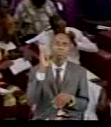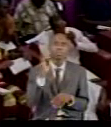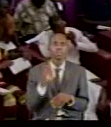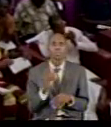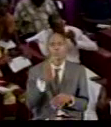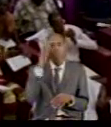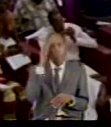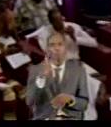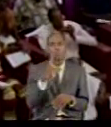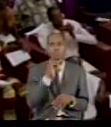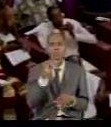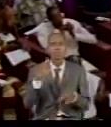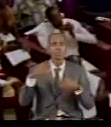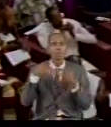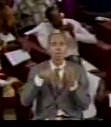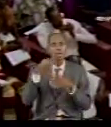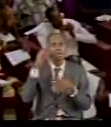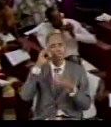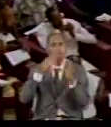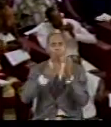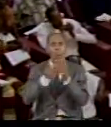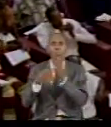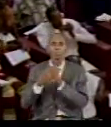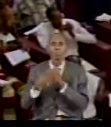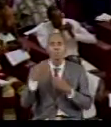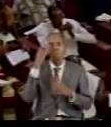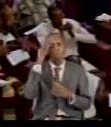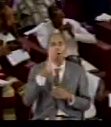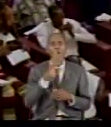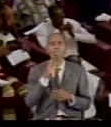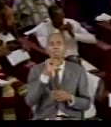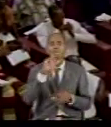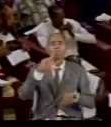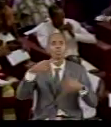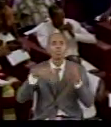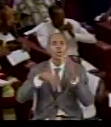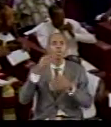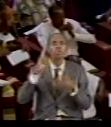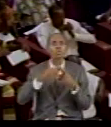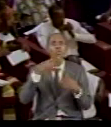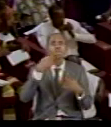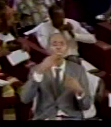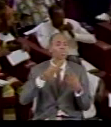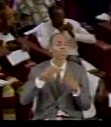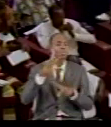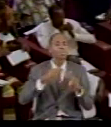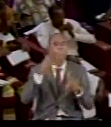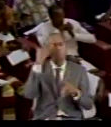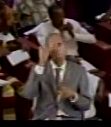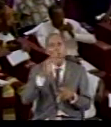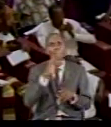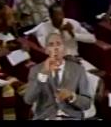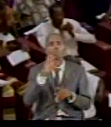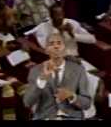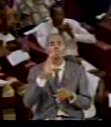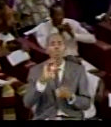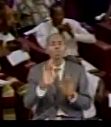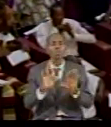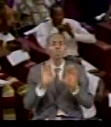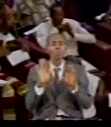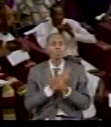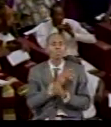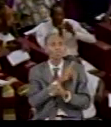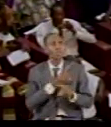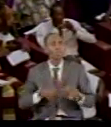for publicity? Why are you not going out and telling the people around? Why are you so fearful? When the Lord said, fear